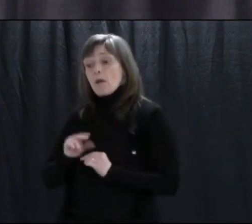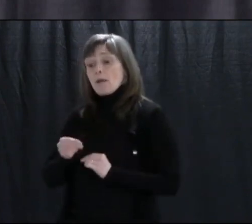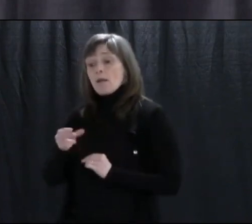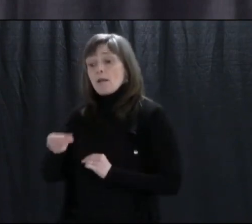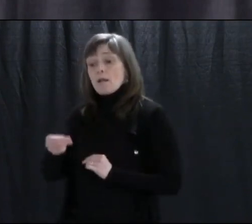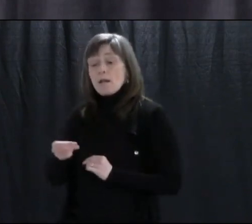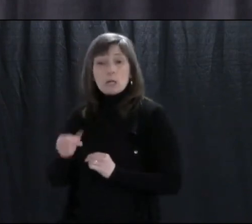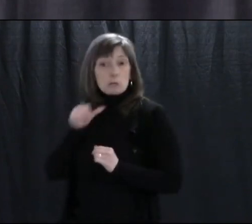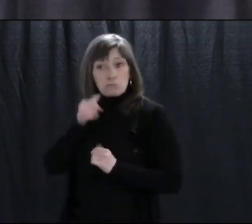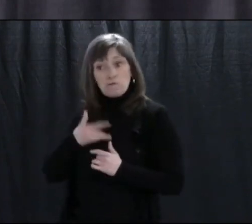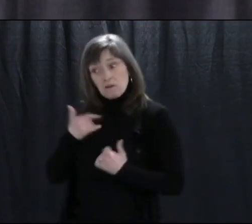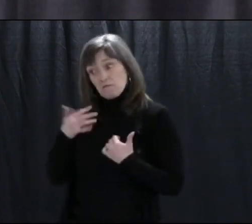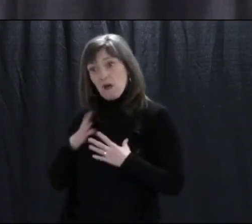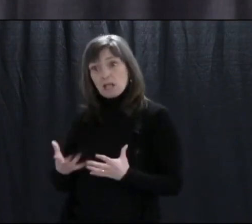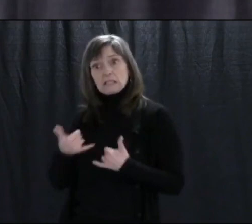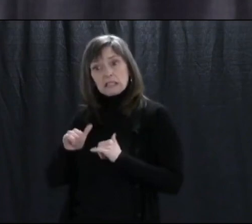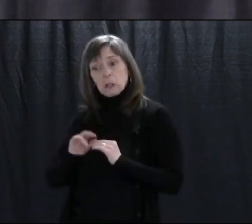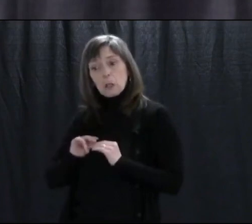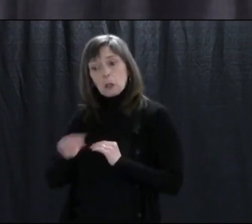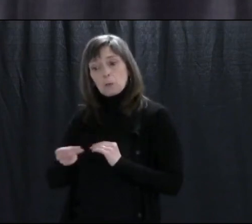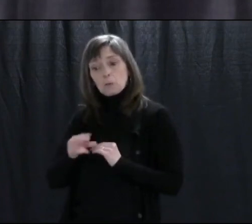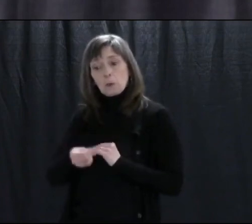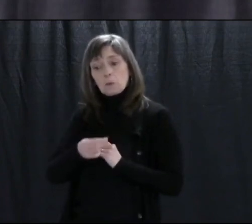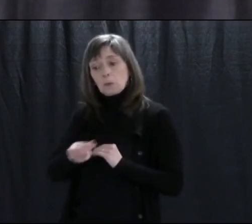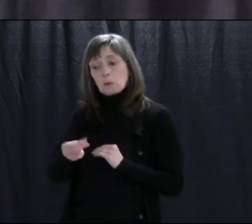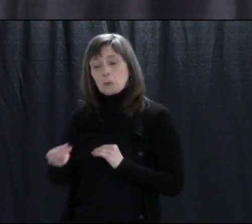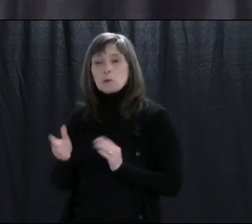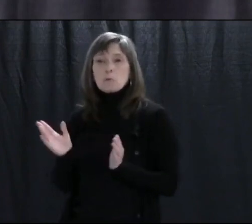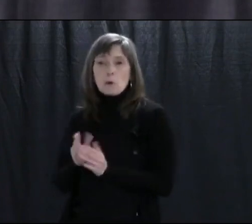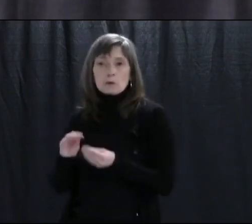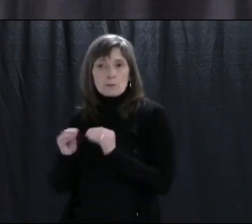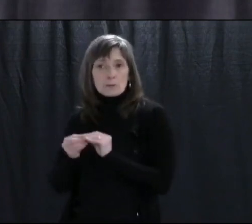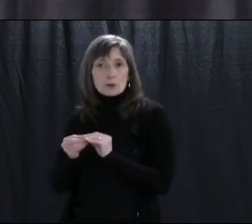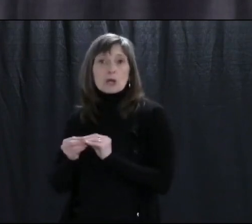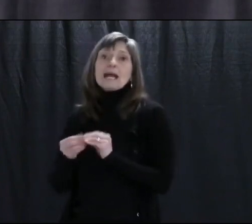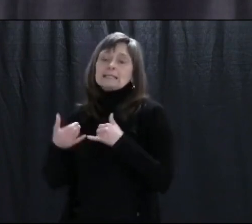evolving. It's evolving quickly. And, if we get new